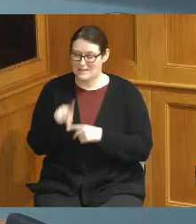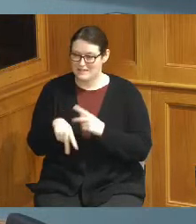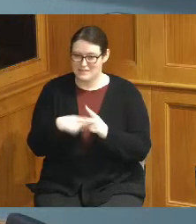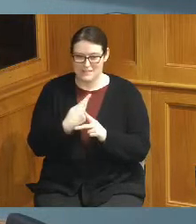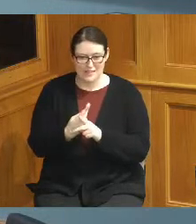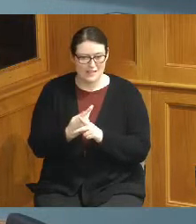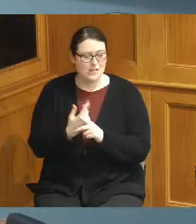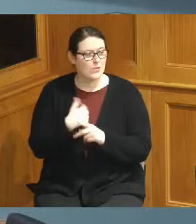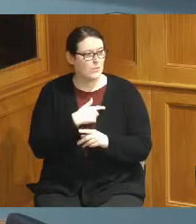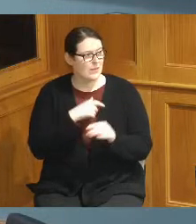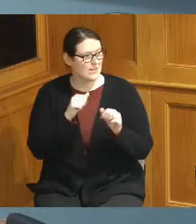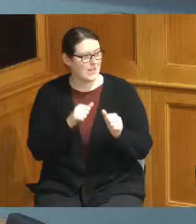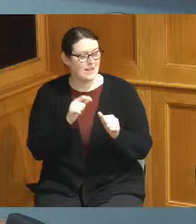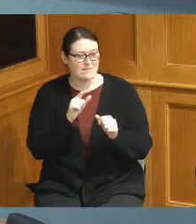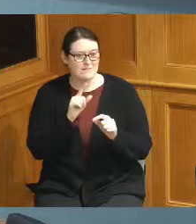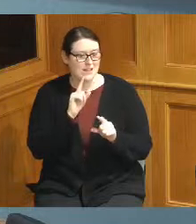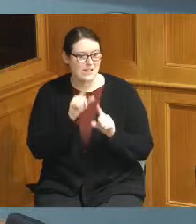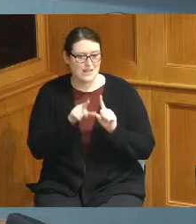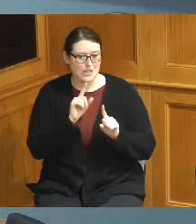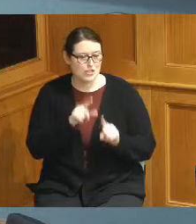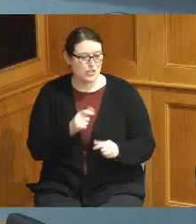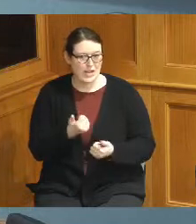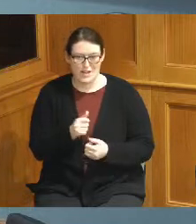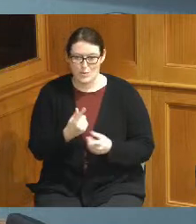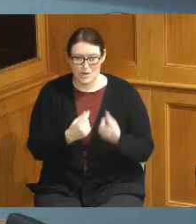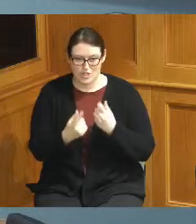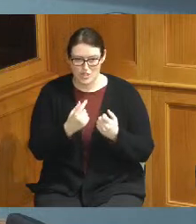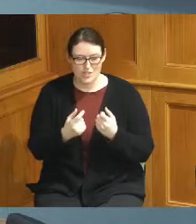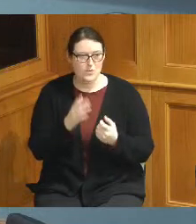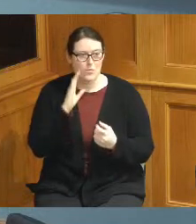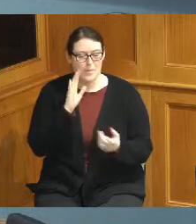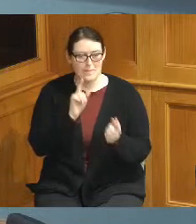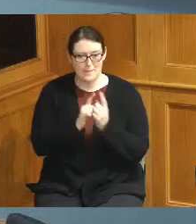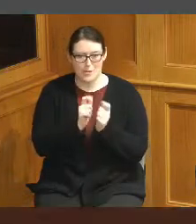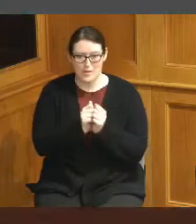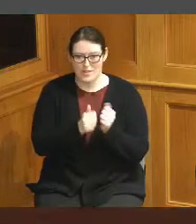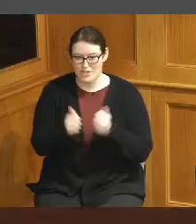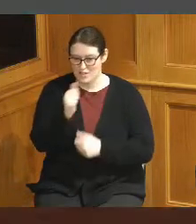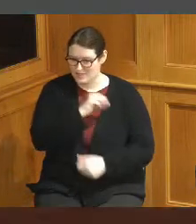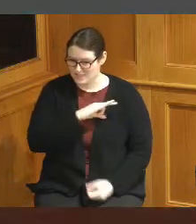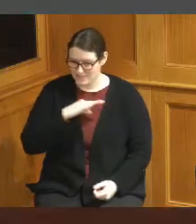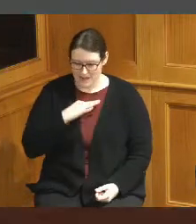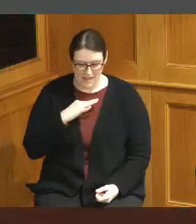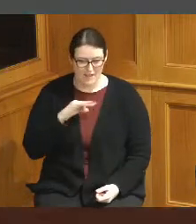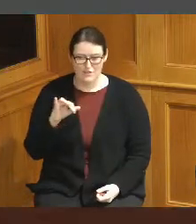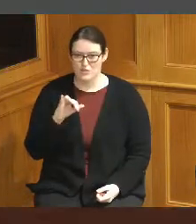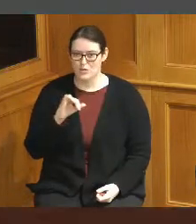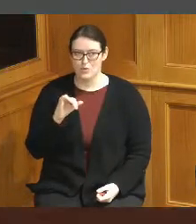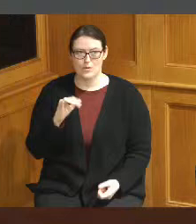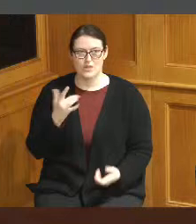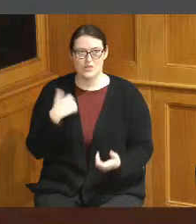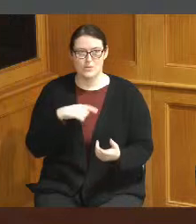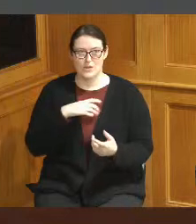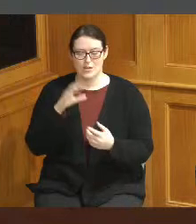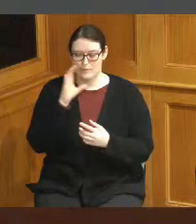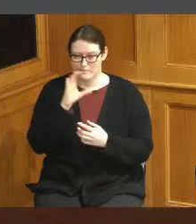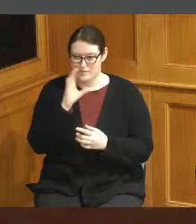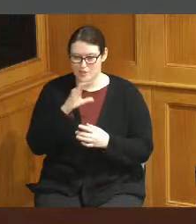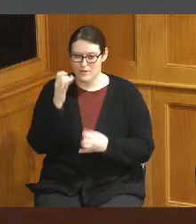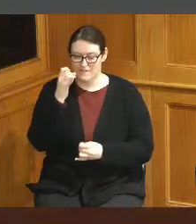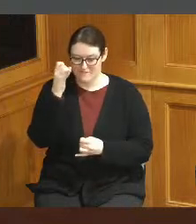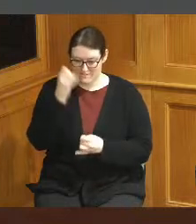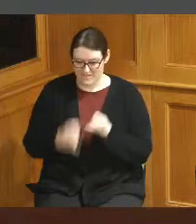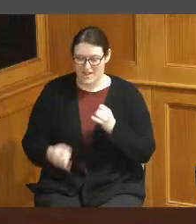to answer questions from board offices. We will convene with chiefs of staffs as well as we look to finalize a